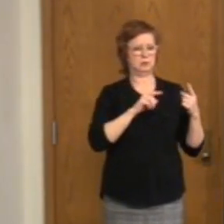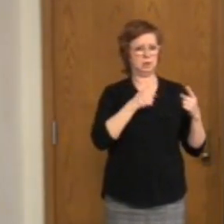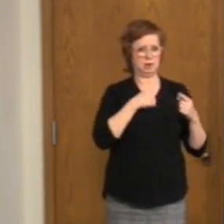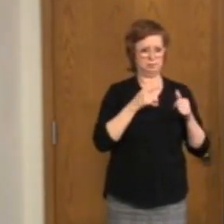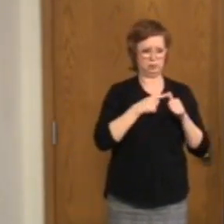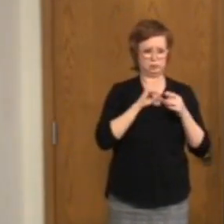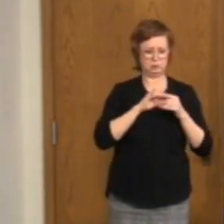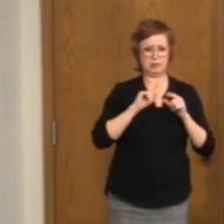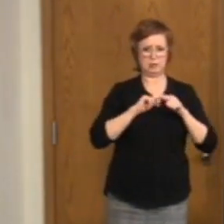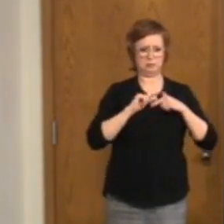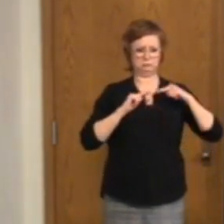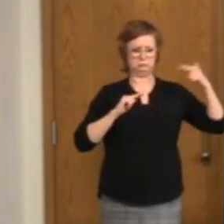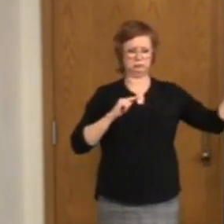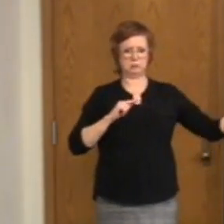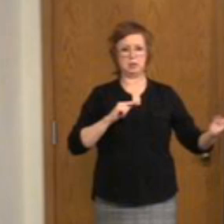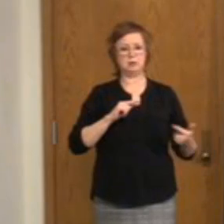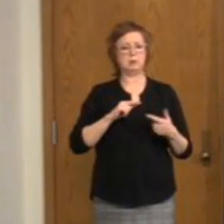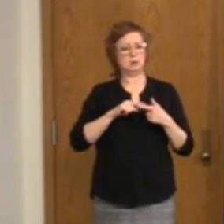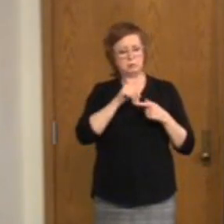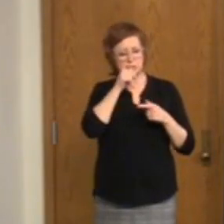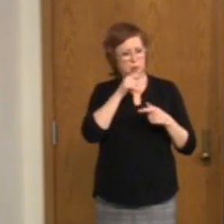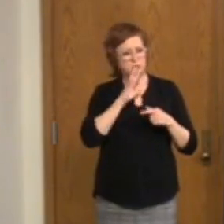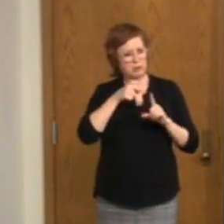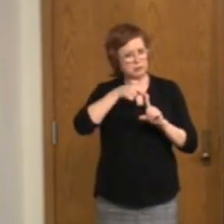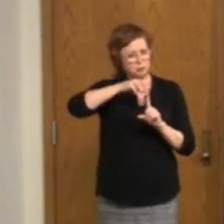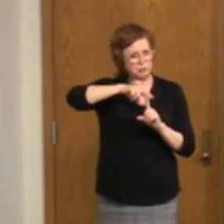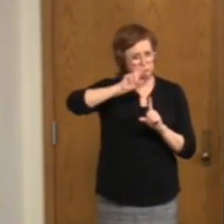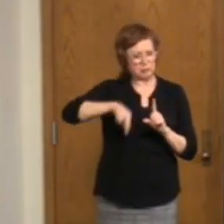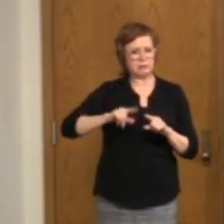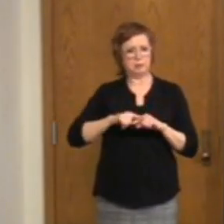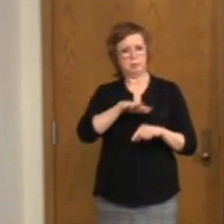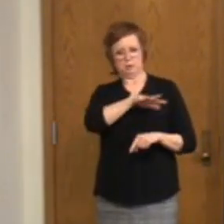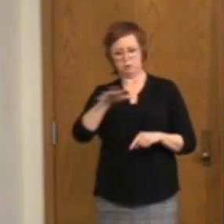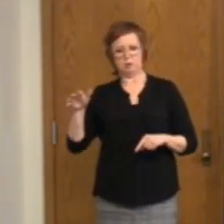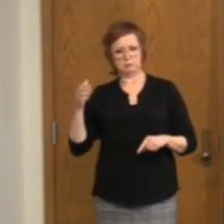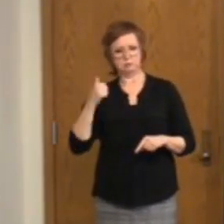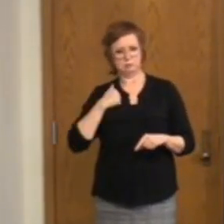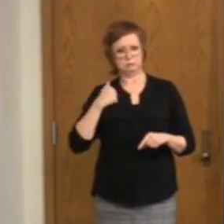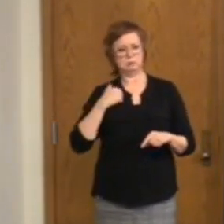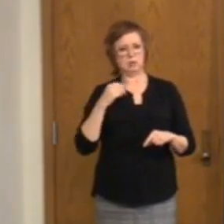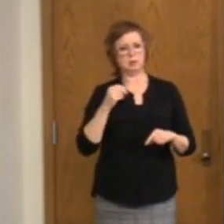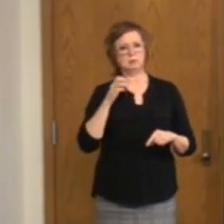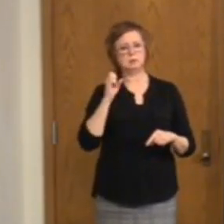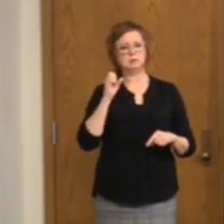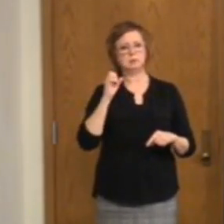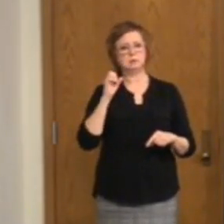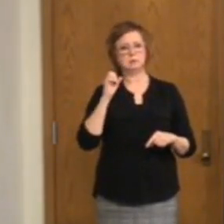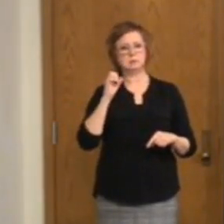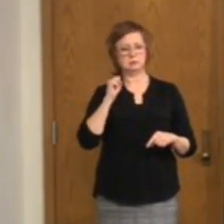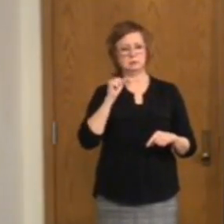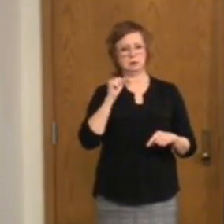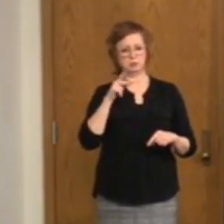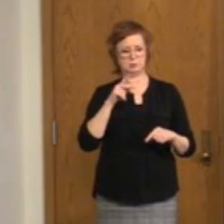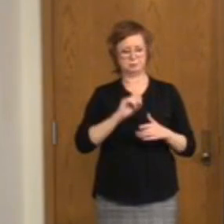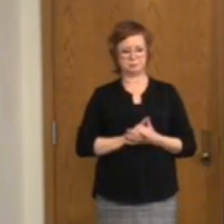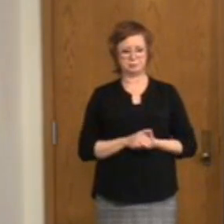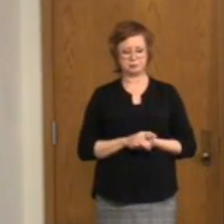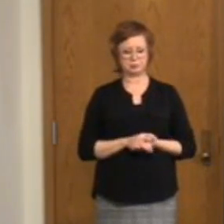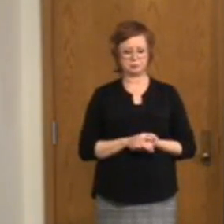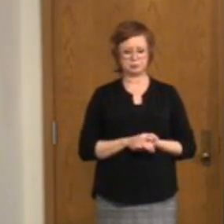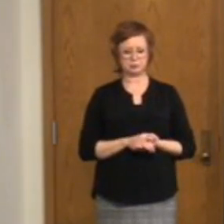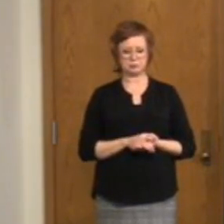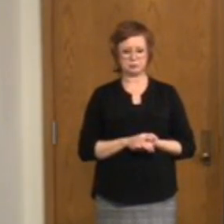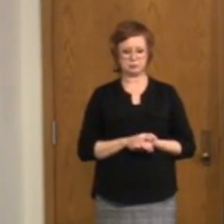to Regina, but the introduction of variants in Canada and ultimately in Saskatchewan is why we have moved as quickly as possible to